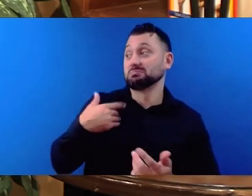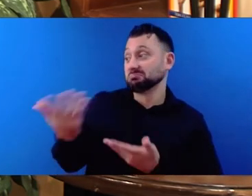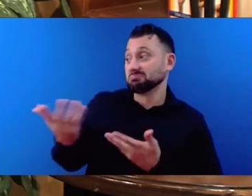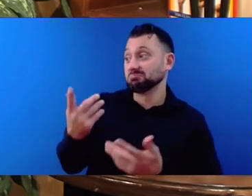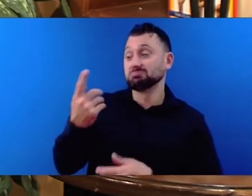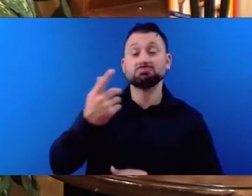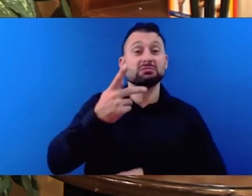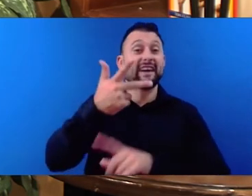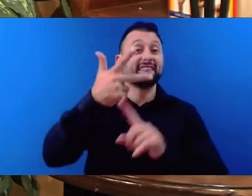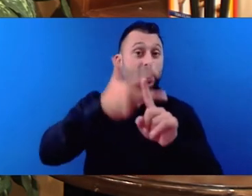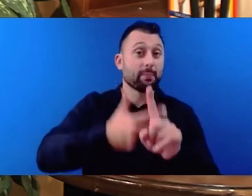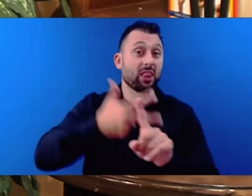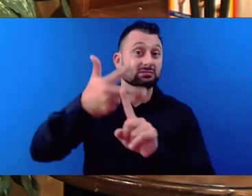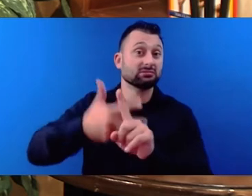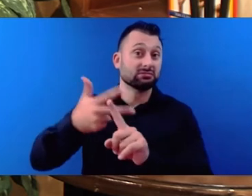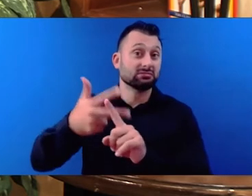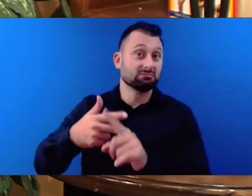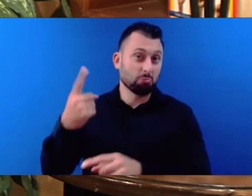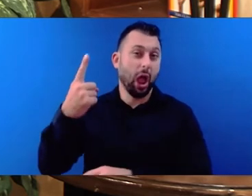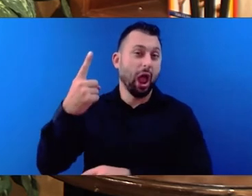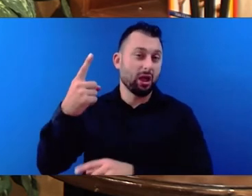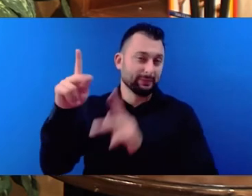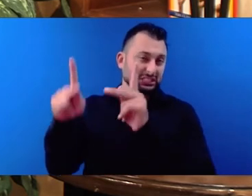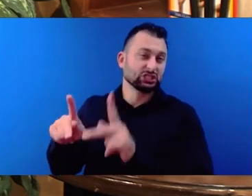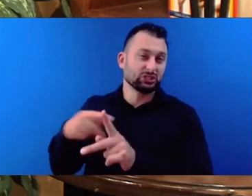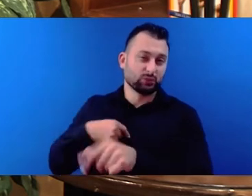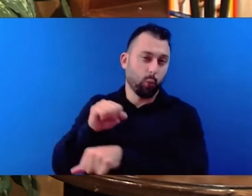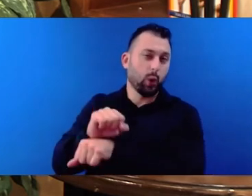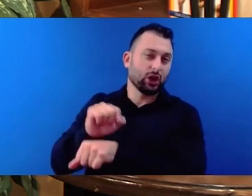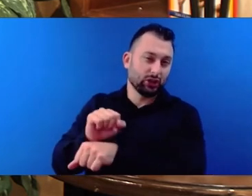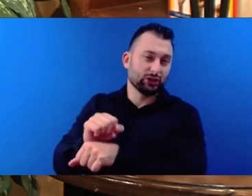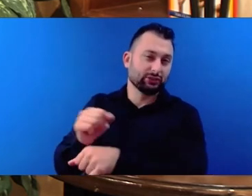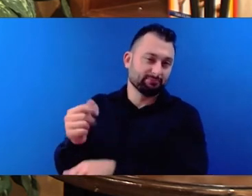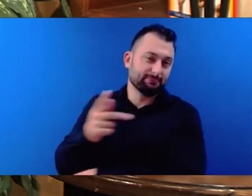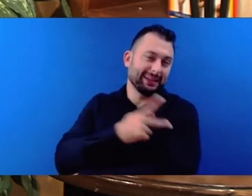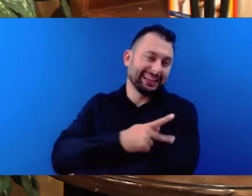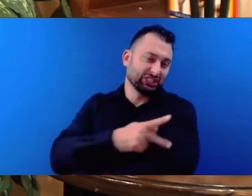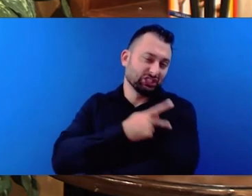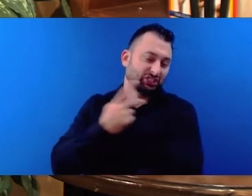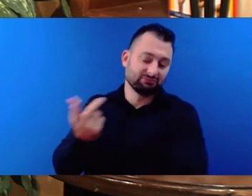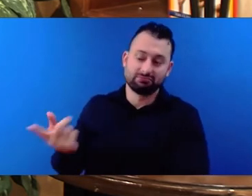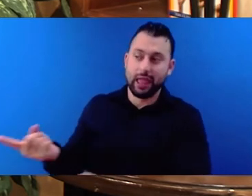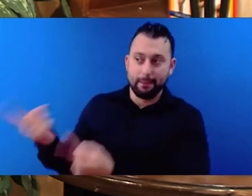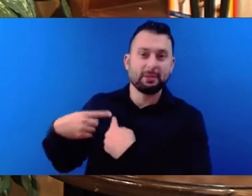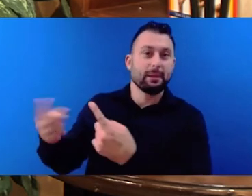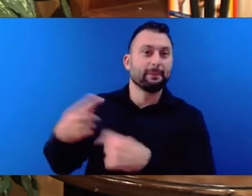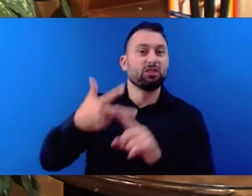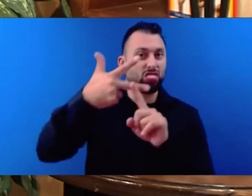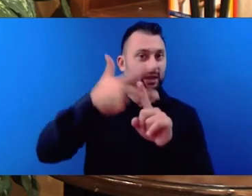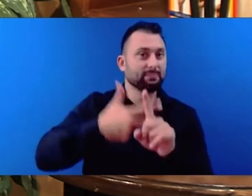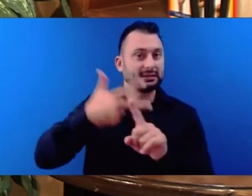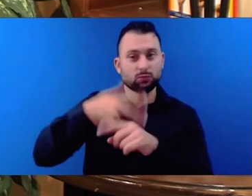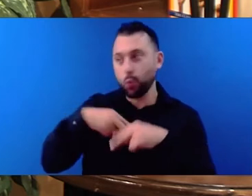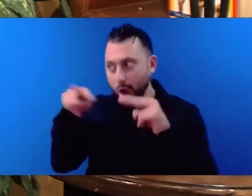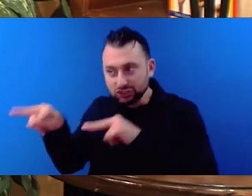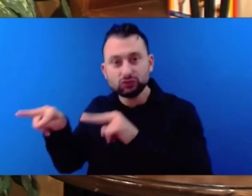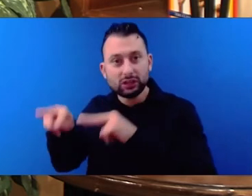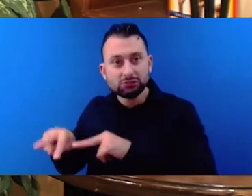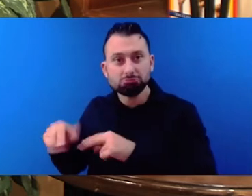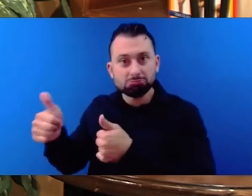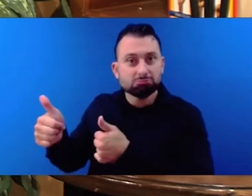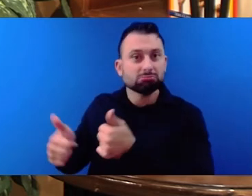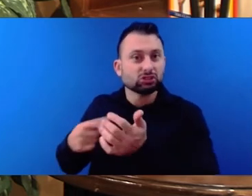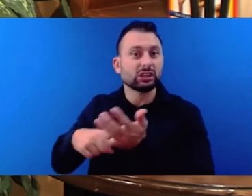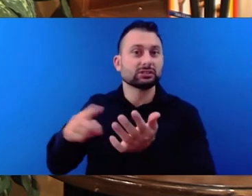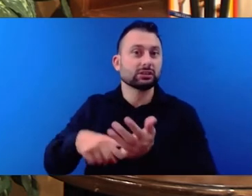control. Part of those visits is discussing our eye health, and we do recommend that